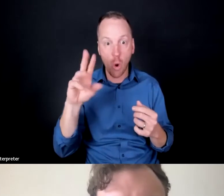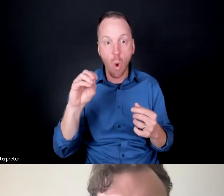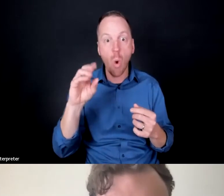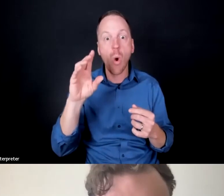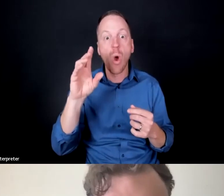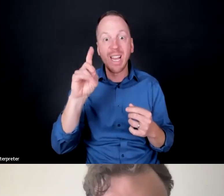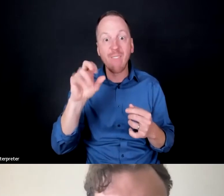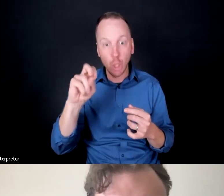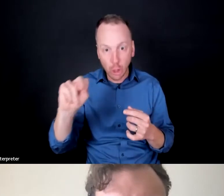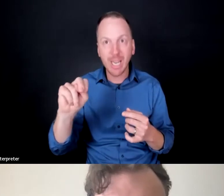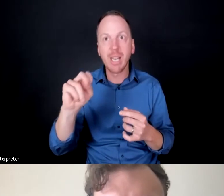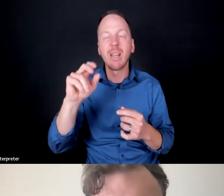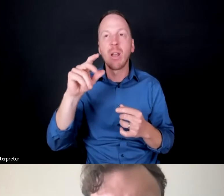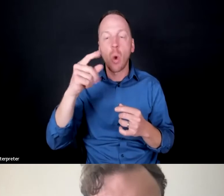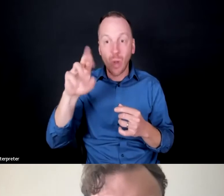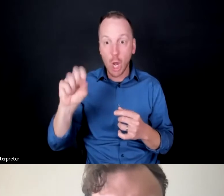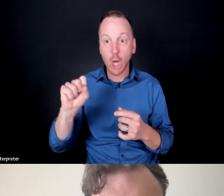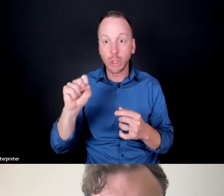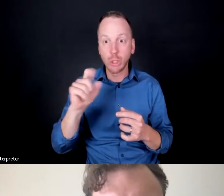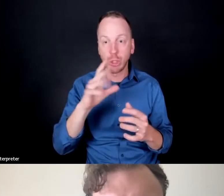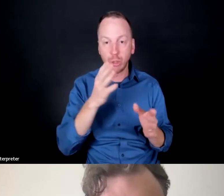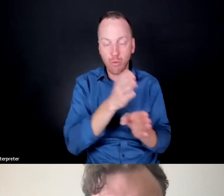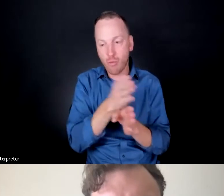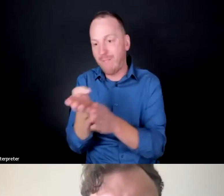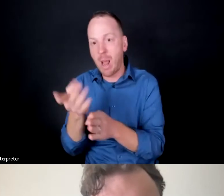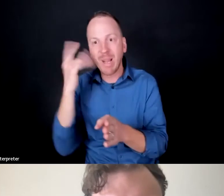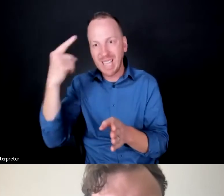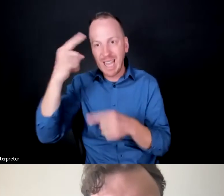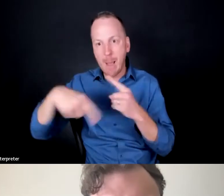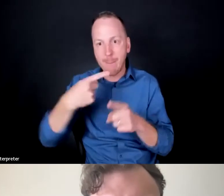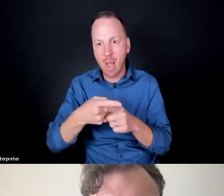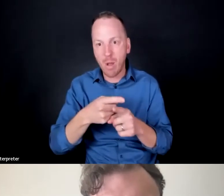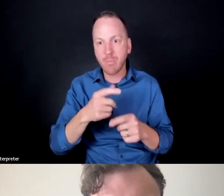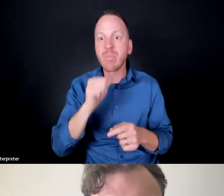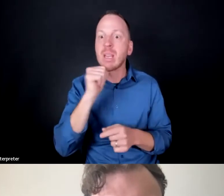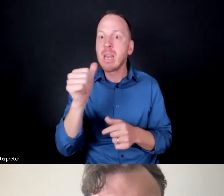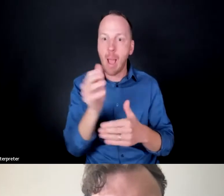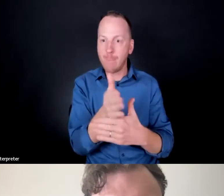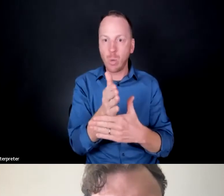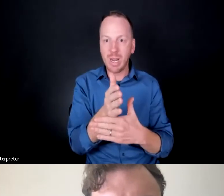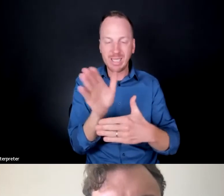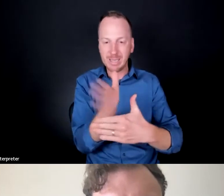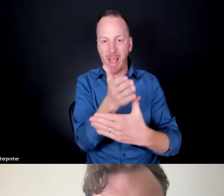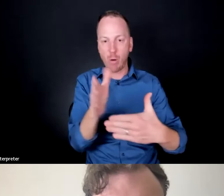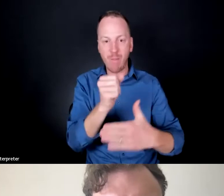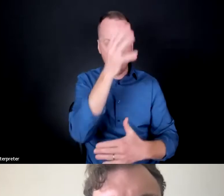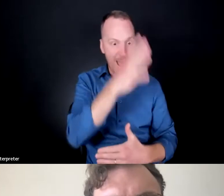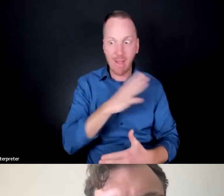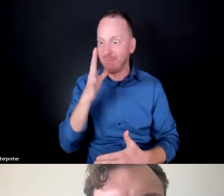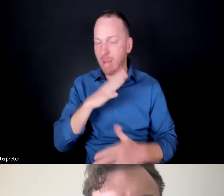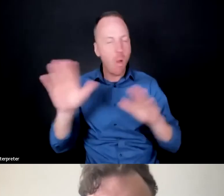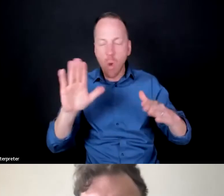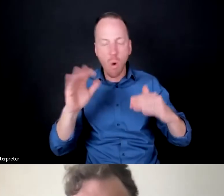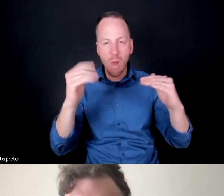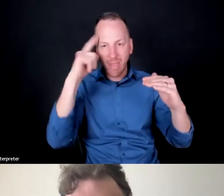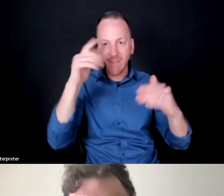neurodivergent queers kind of gravitate to, because it's thinking about not between a spectrum of male or female, but it's thinking about